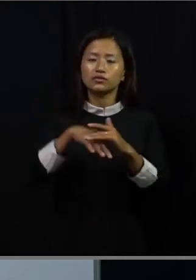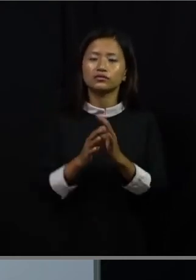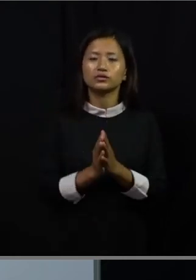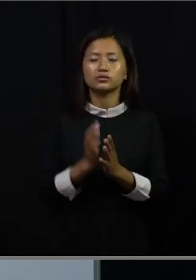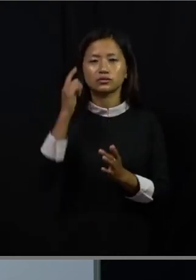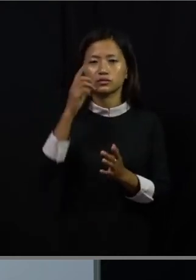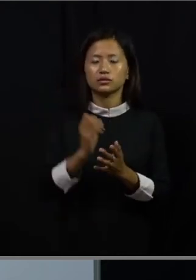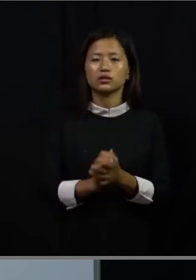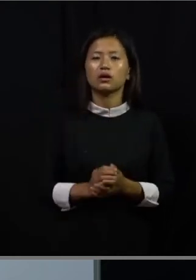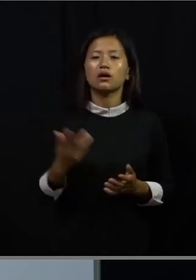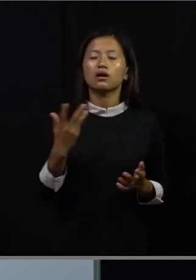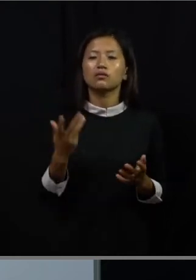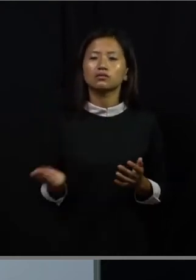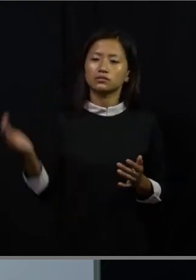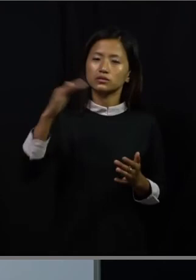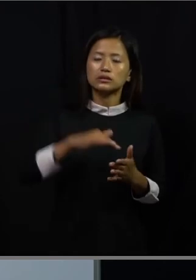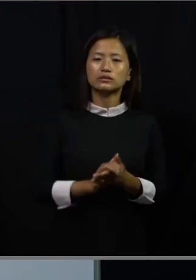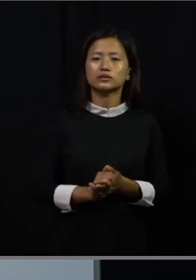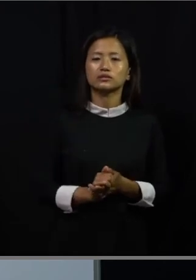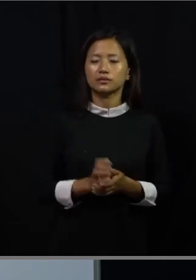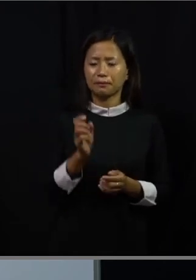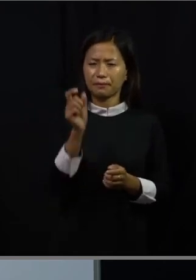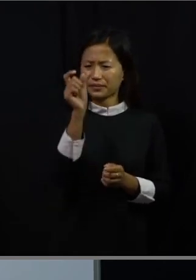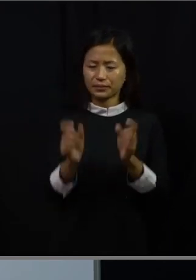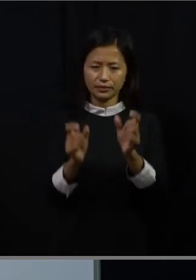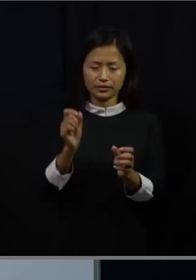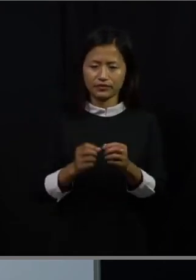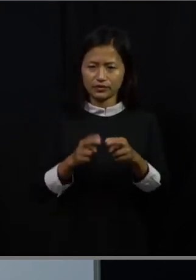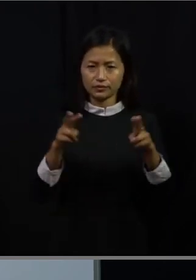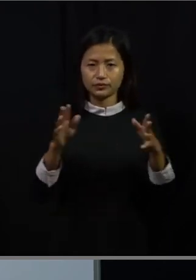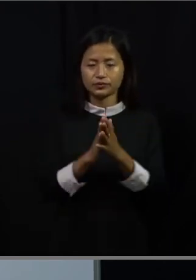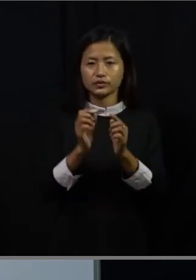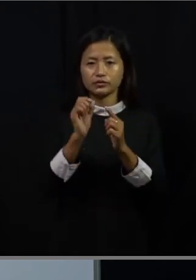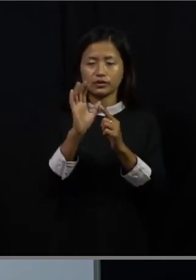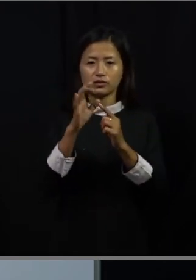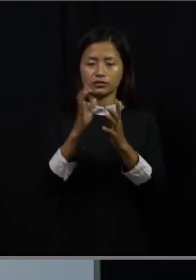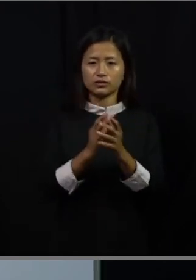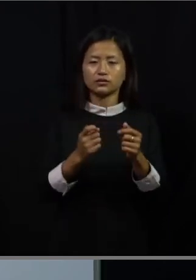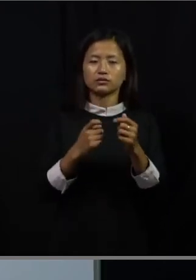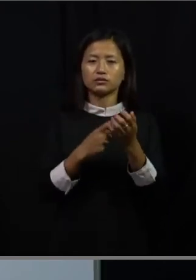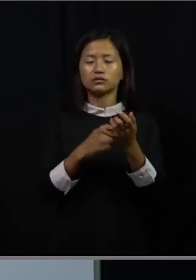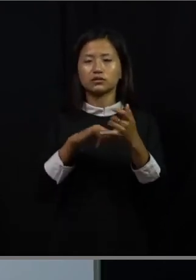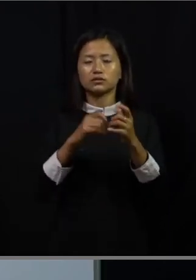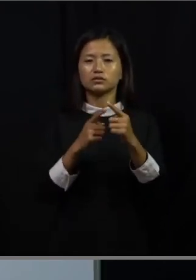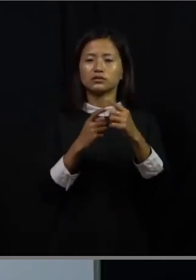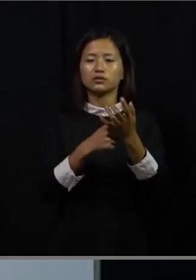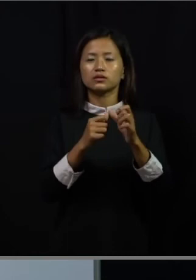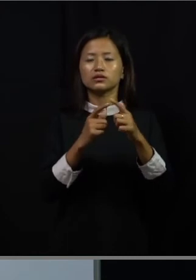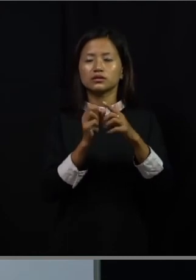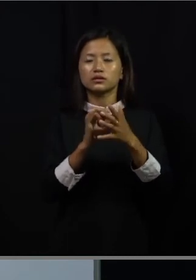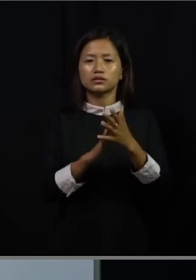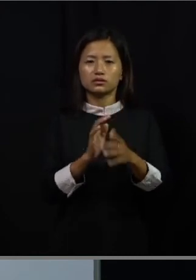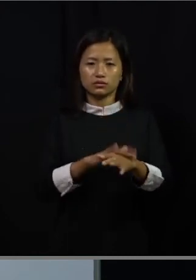evolve into, okay, and how comes the people have such customs and traditions which vary from one society to